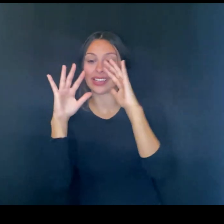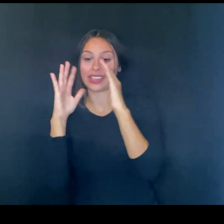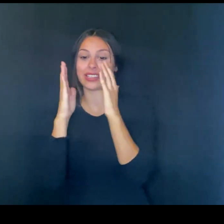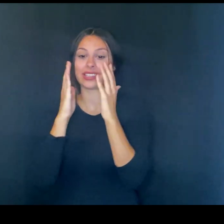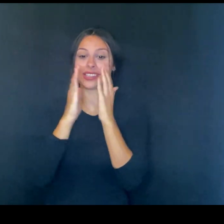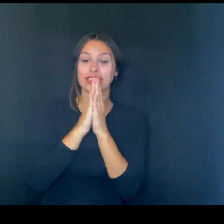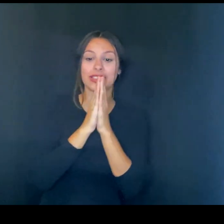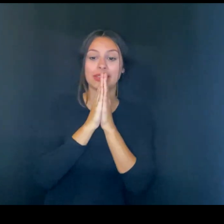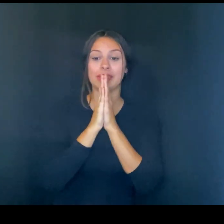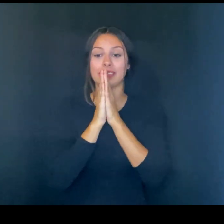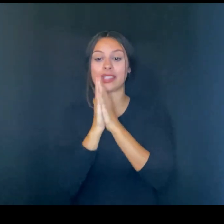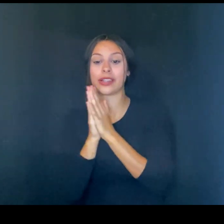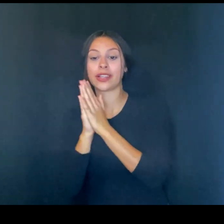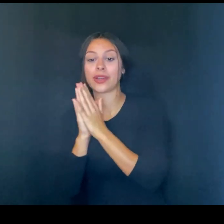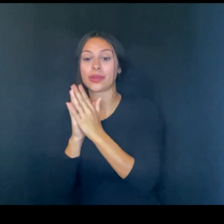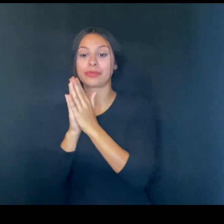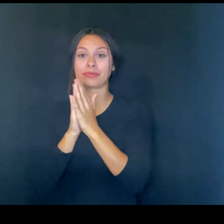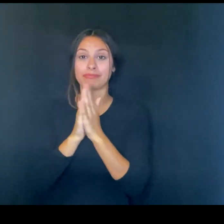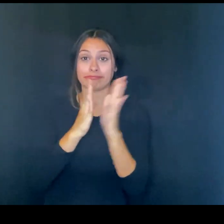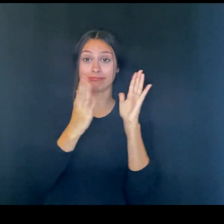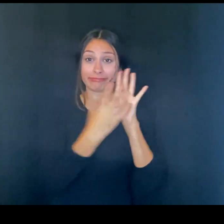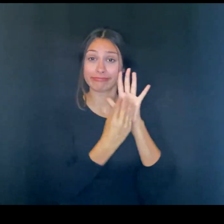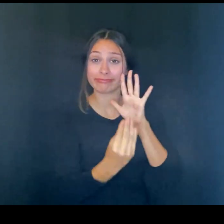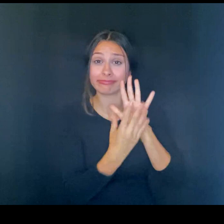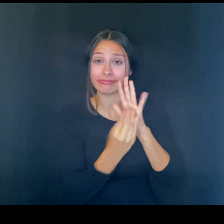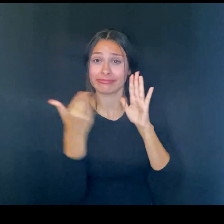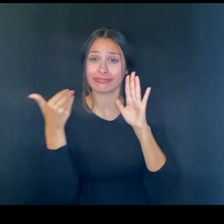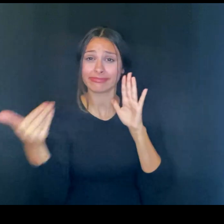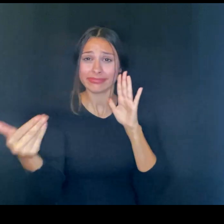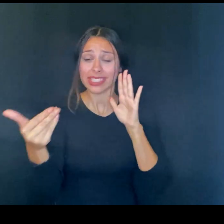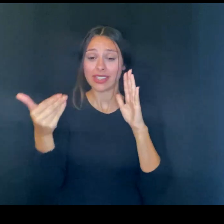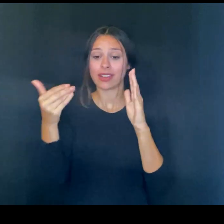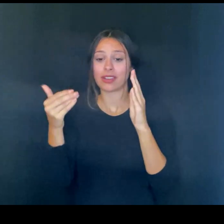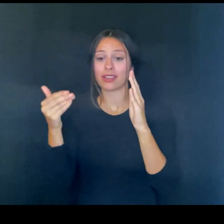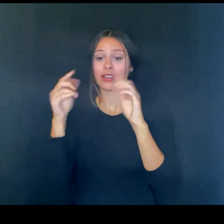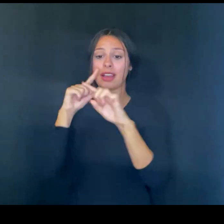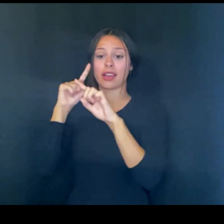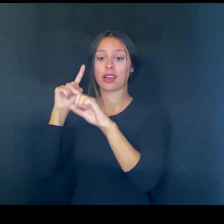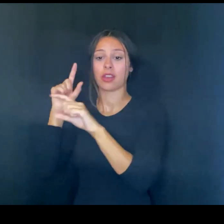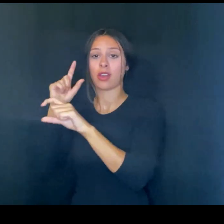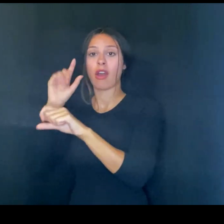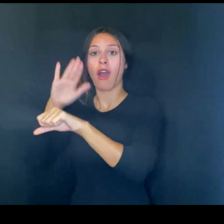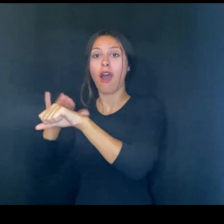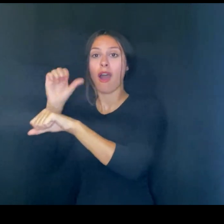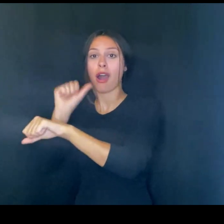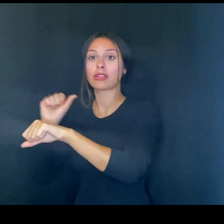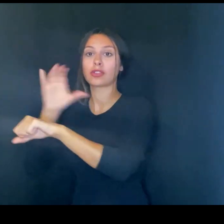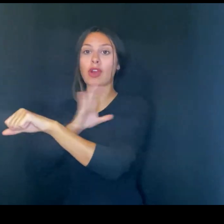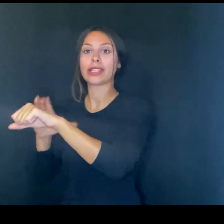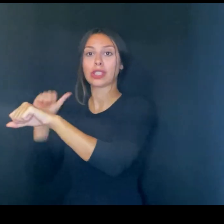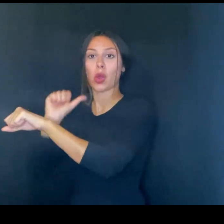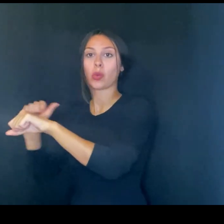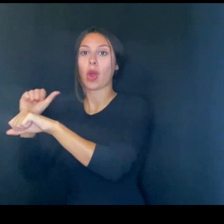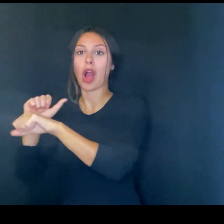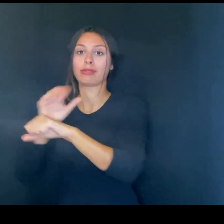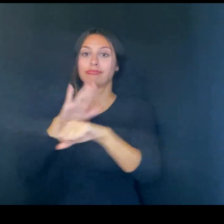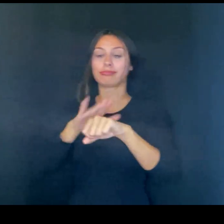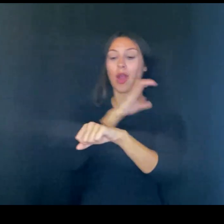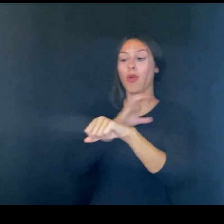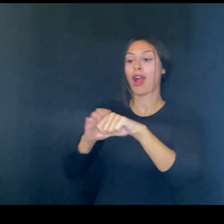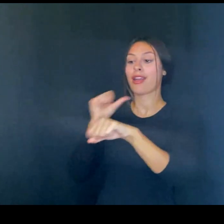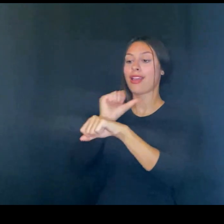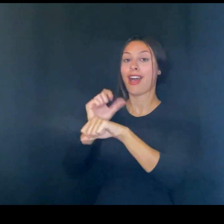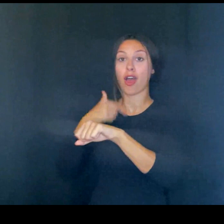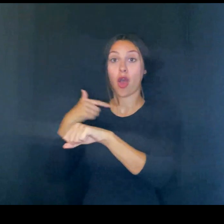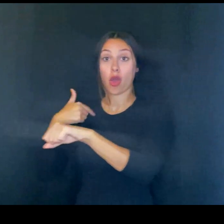the rock. Repeat after me, say. Say, on Christ the rock. On Christ the rock. The